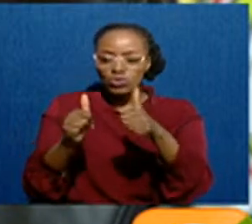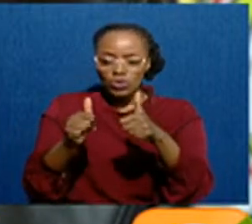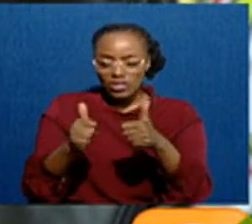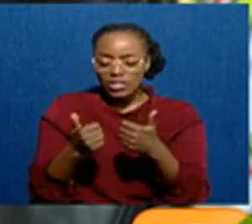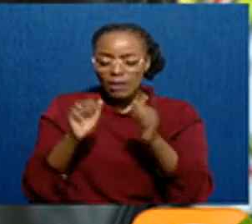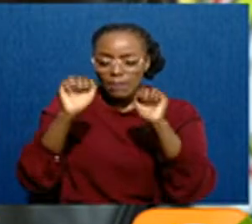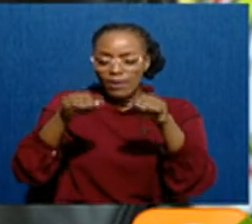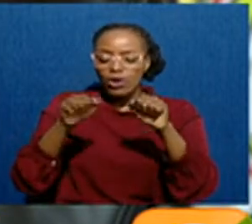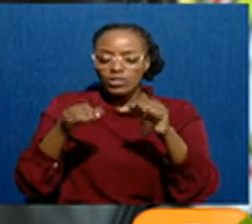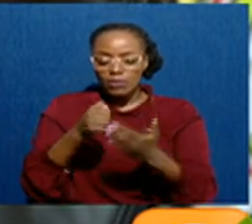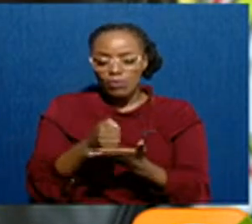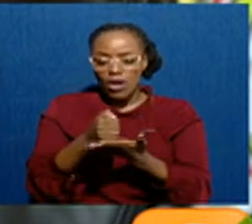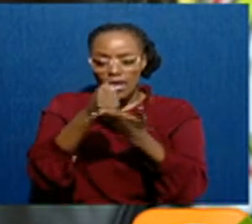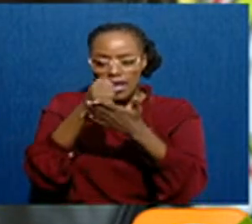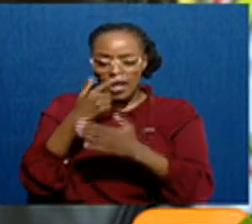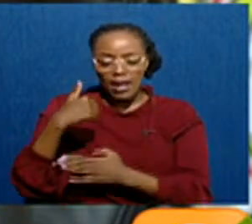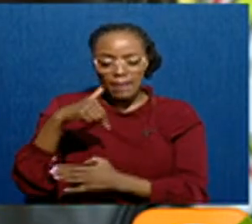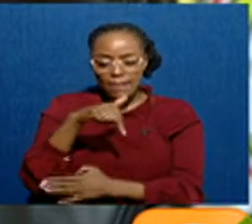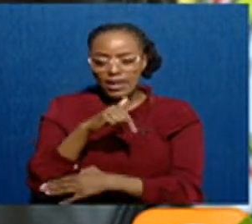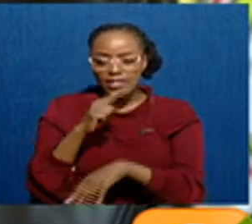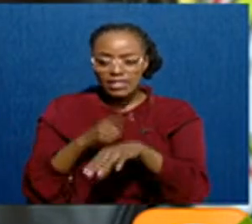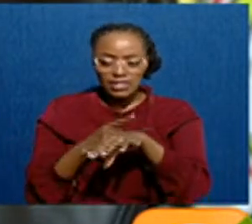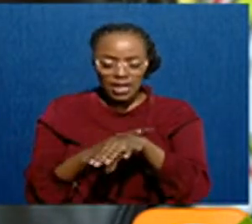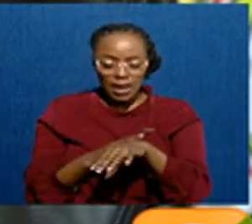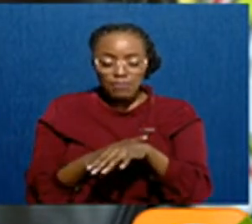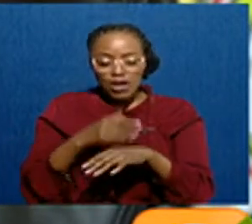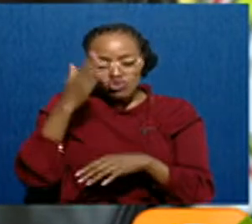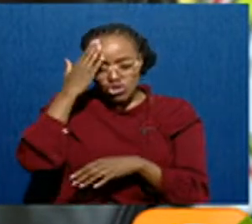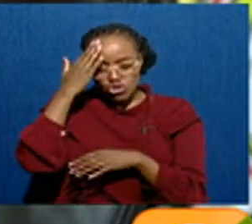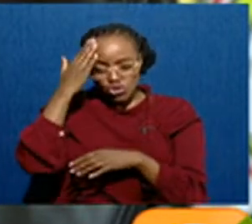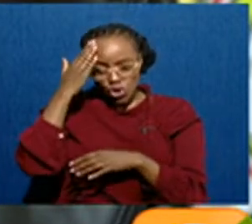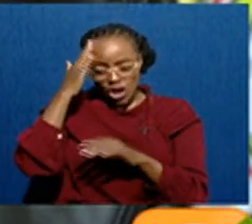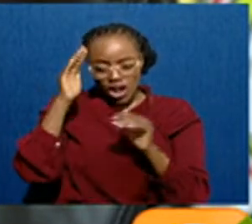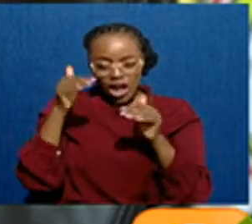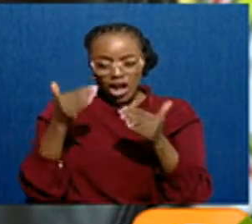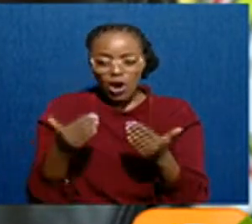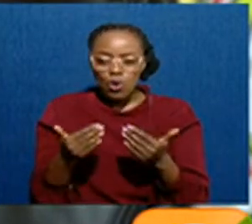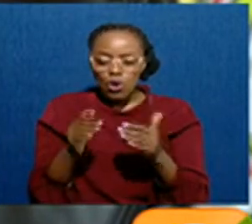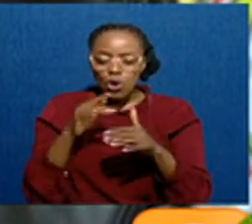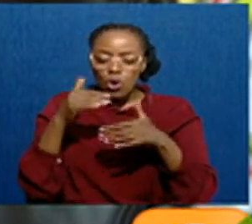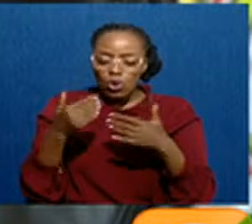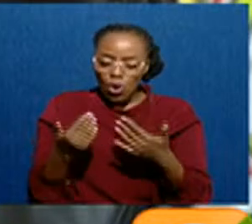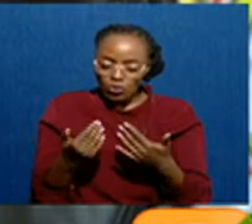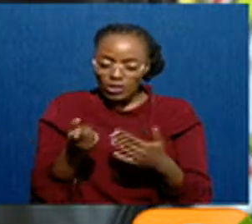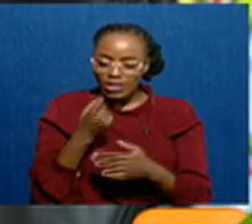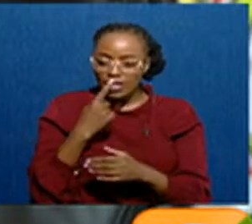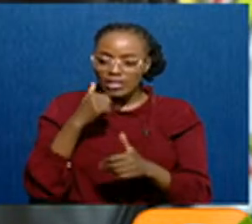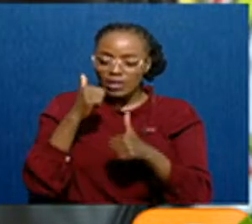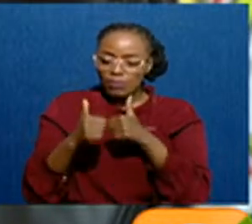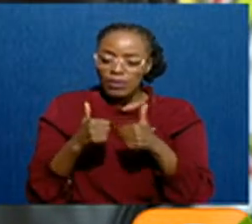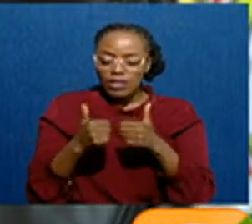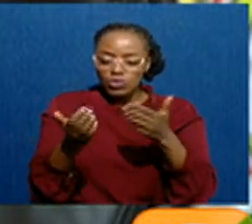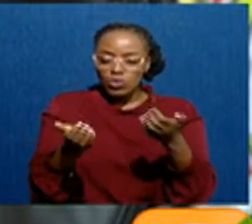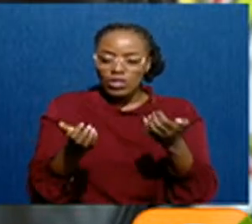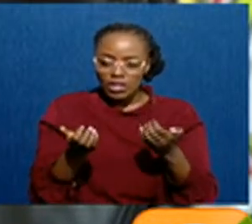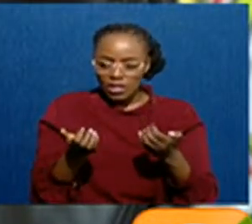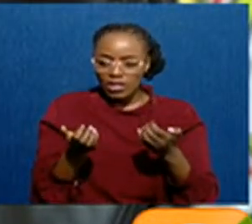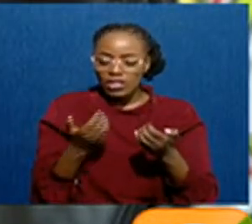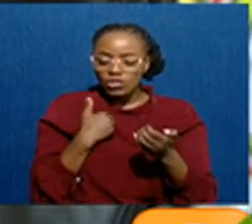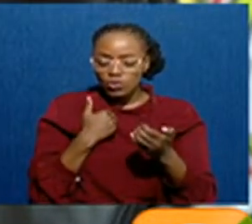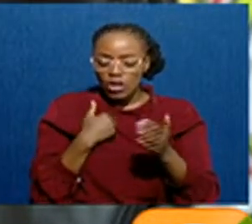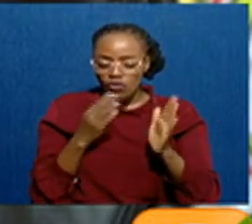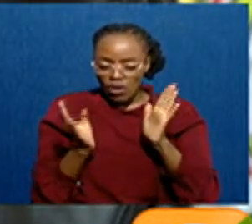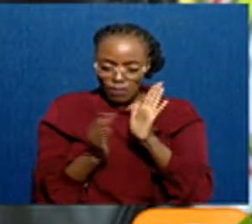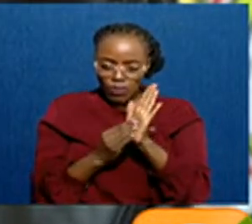be able to help us even detect further what kind of treatment needs to be placed on